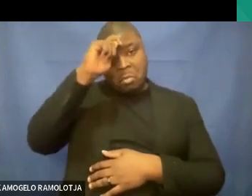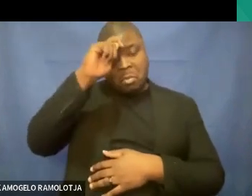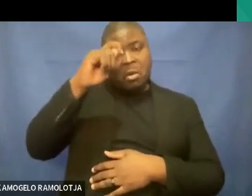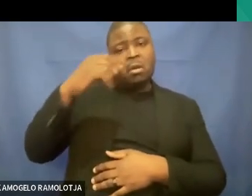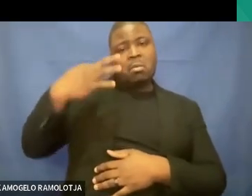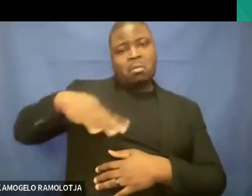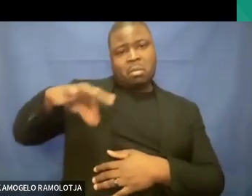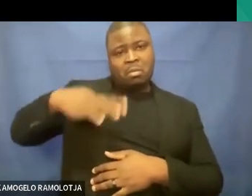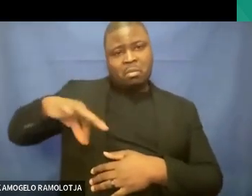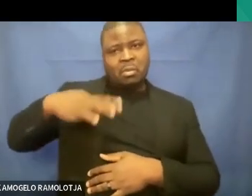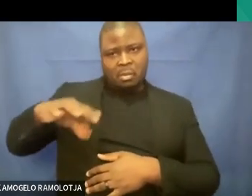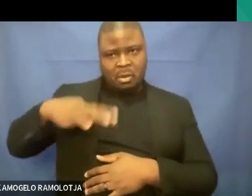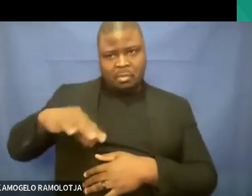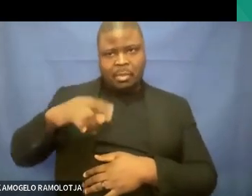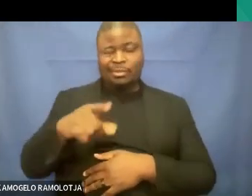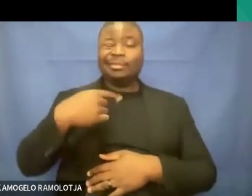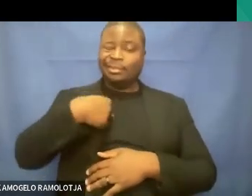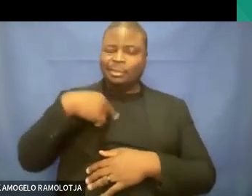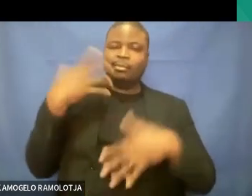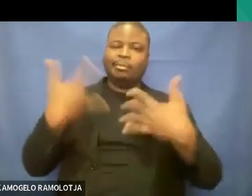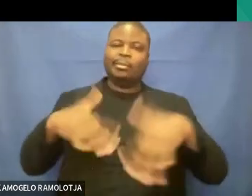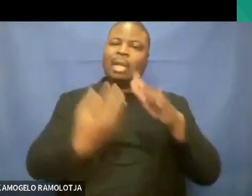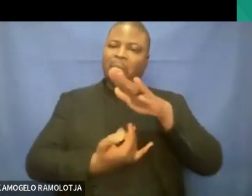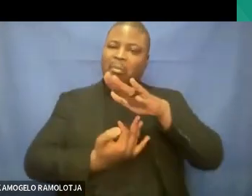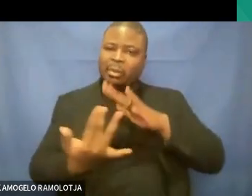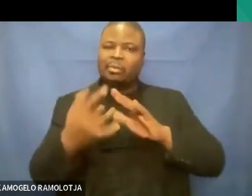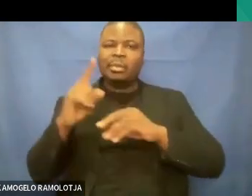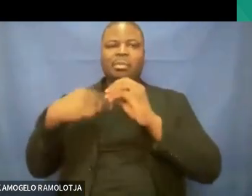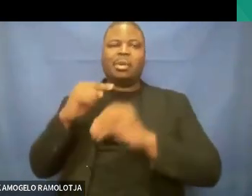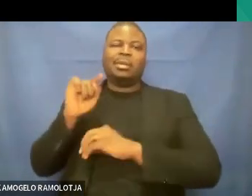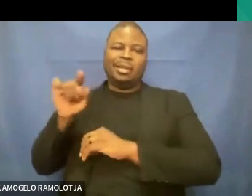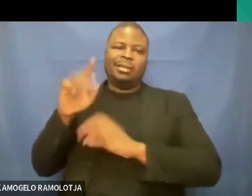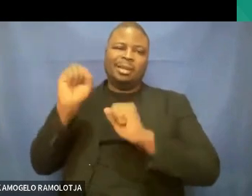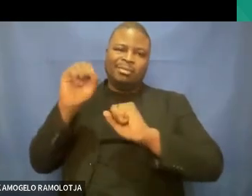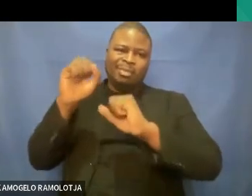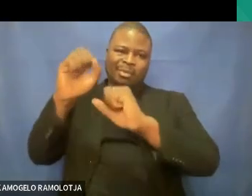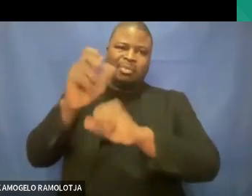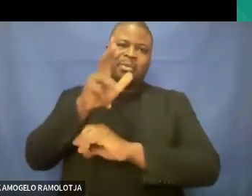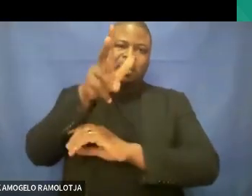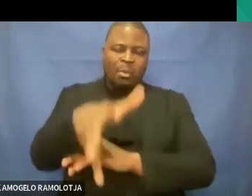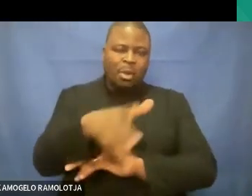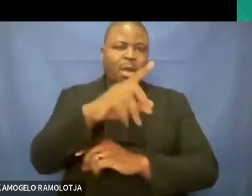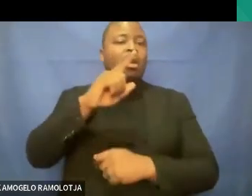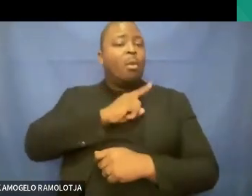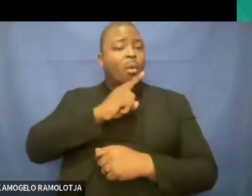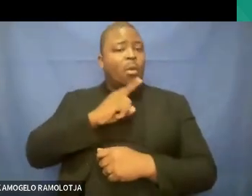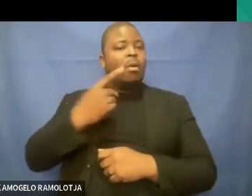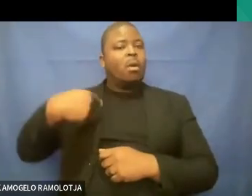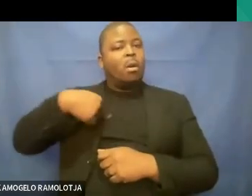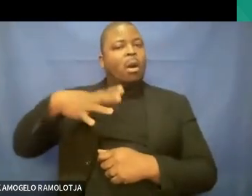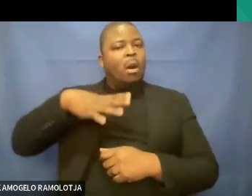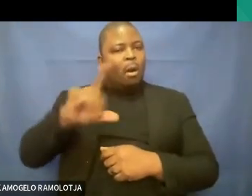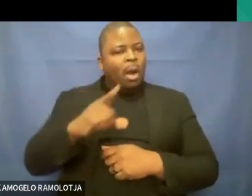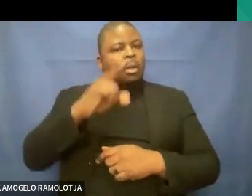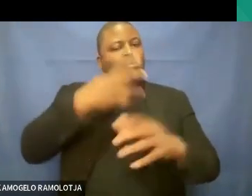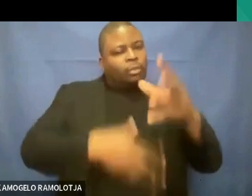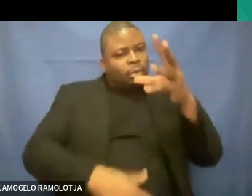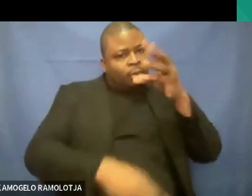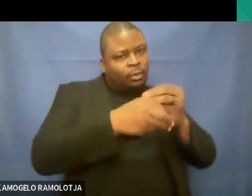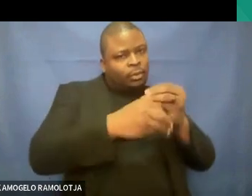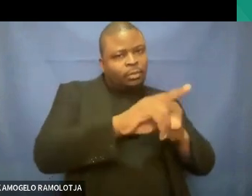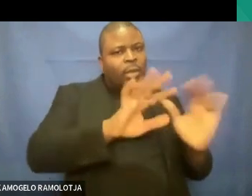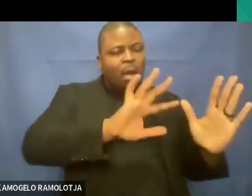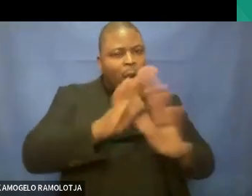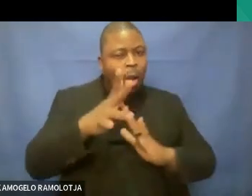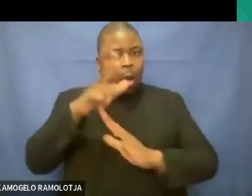research that I think it really needs to be amplified so that it can be able to contribute in terms of all